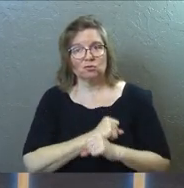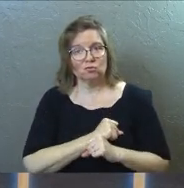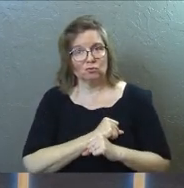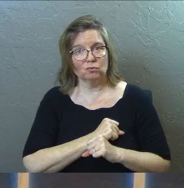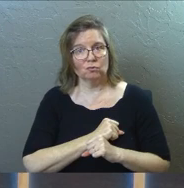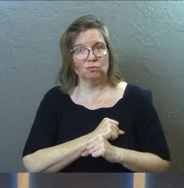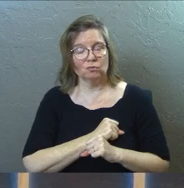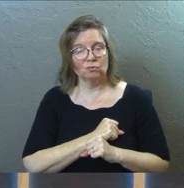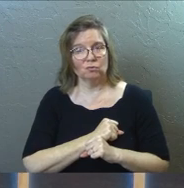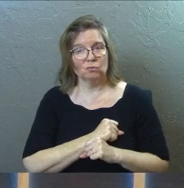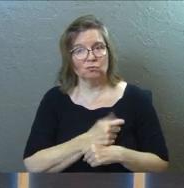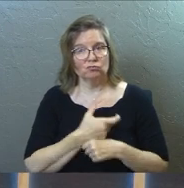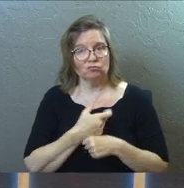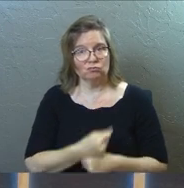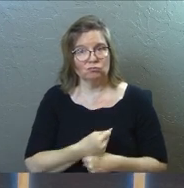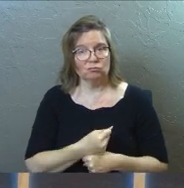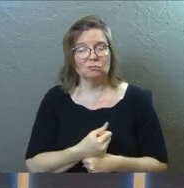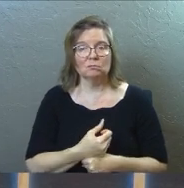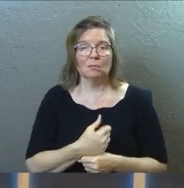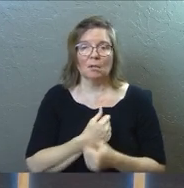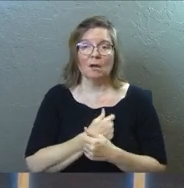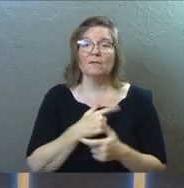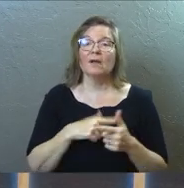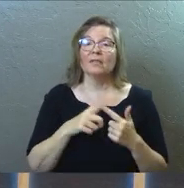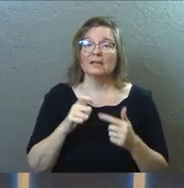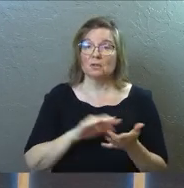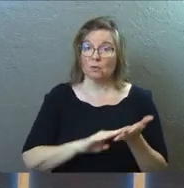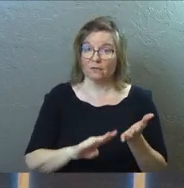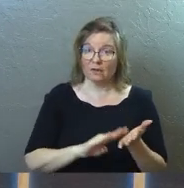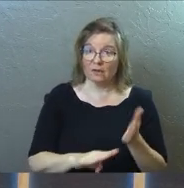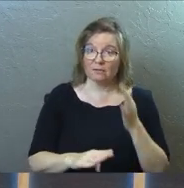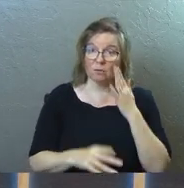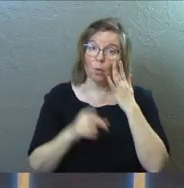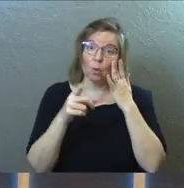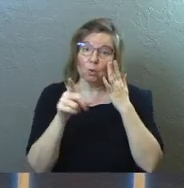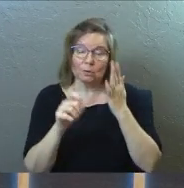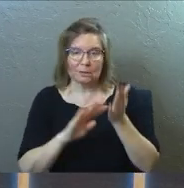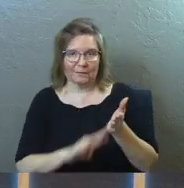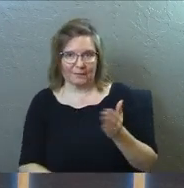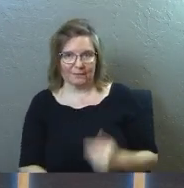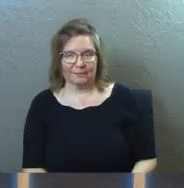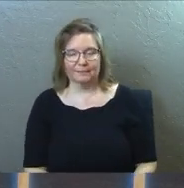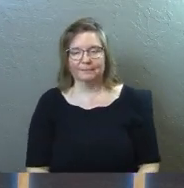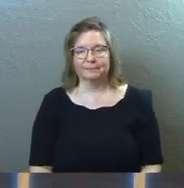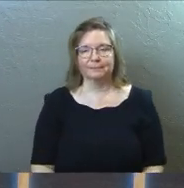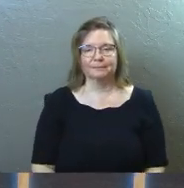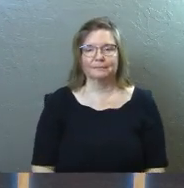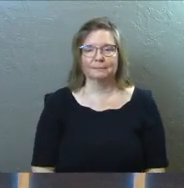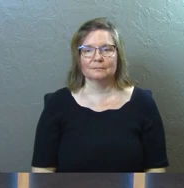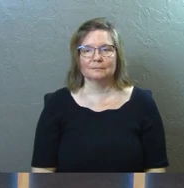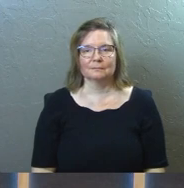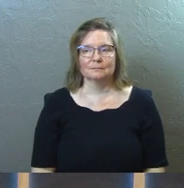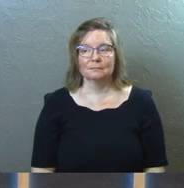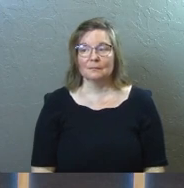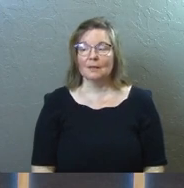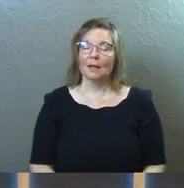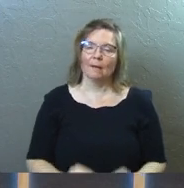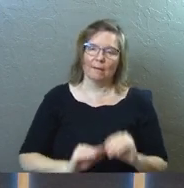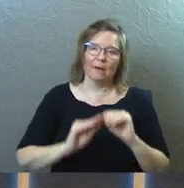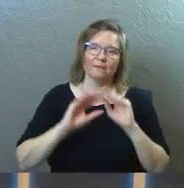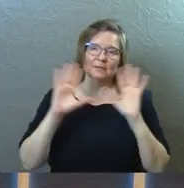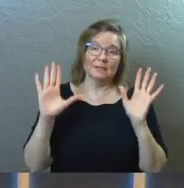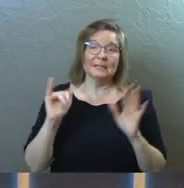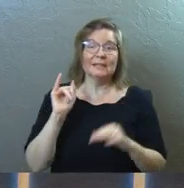secure. It's a secure love. And then they need to forgive, or you need to forgive. And